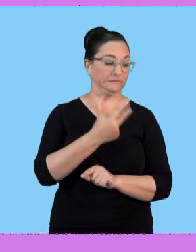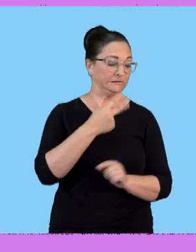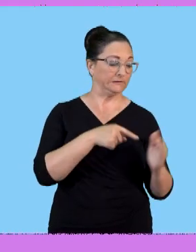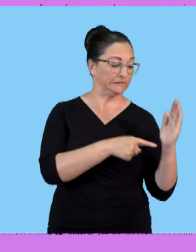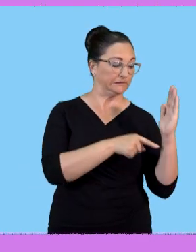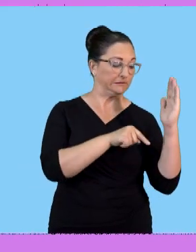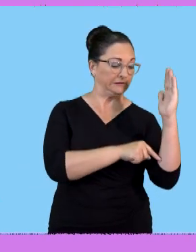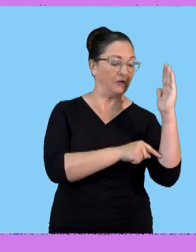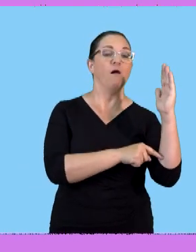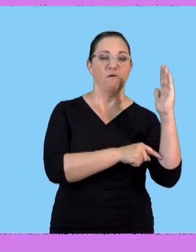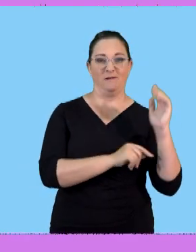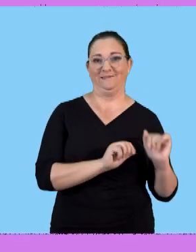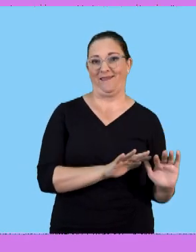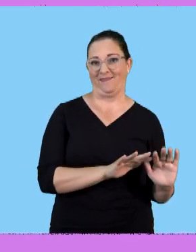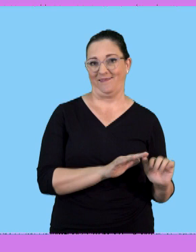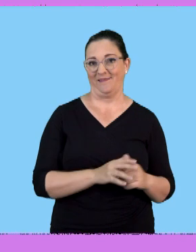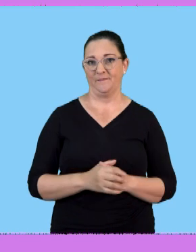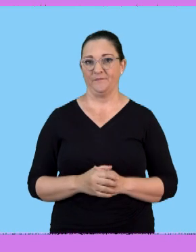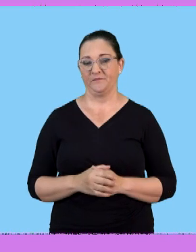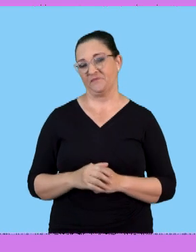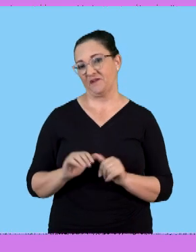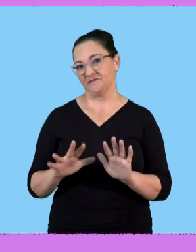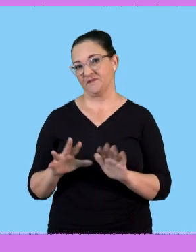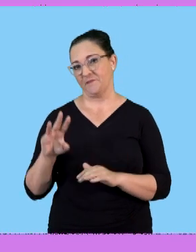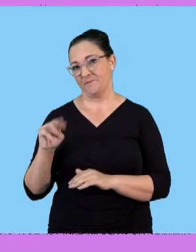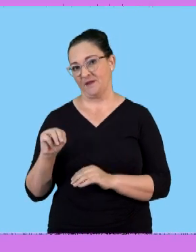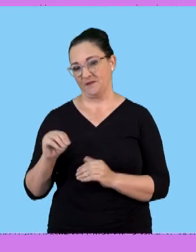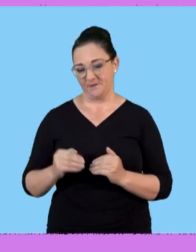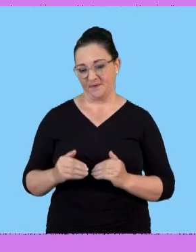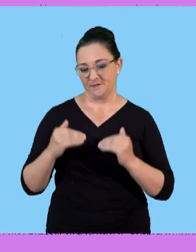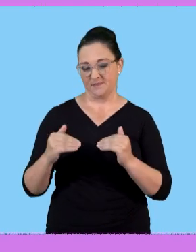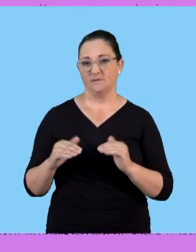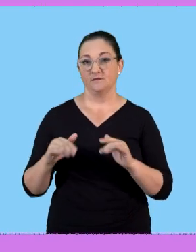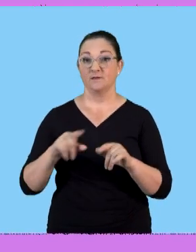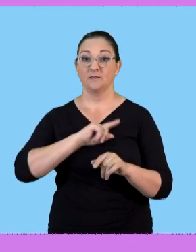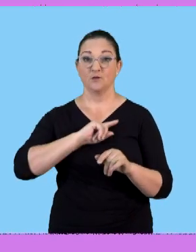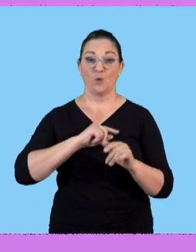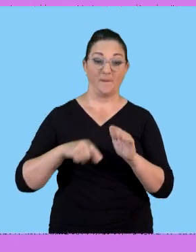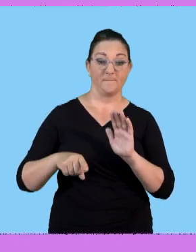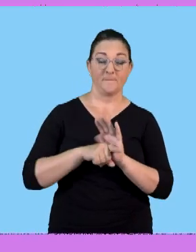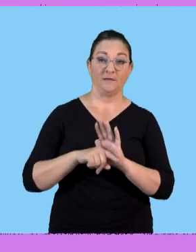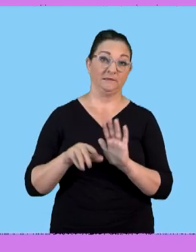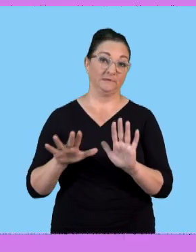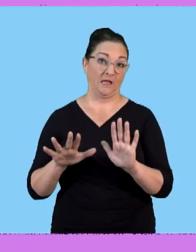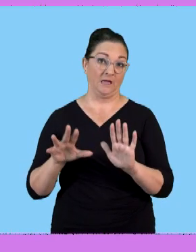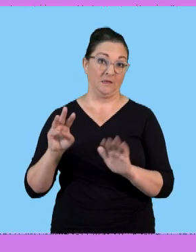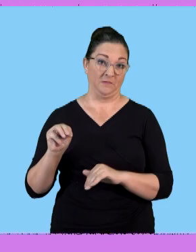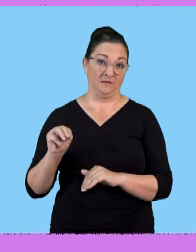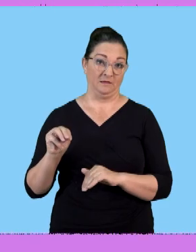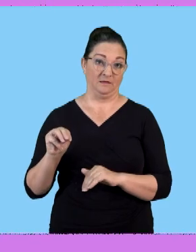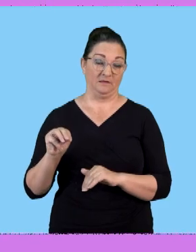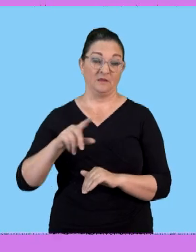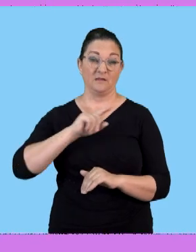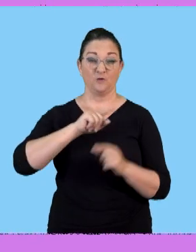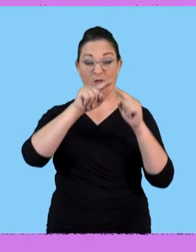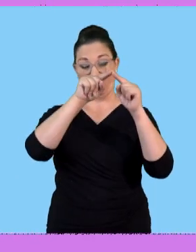side, 10 meters above sea level. So I'll say minus 10 meters. So